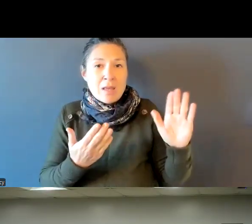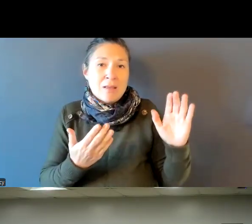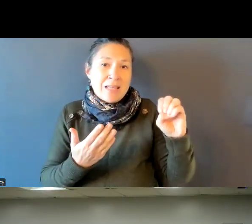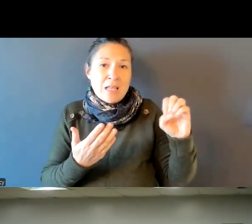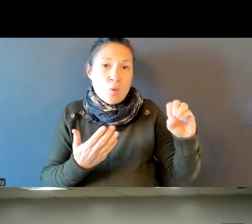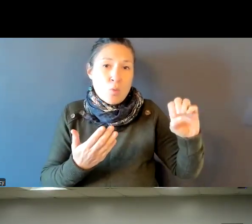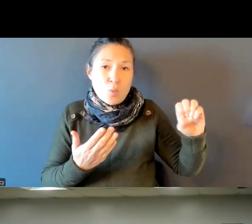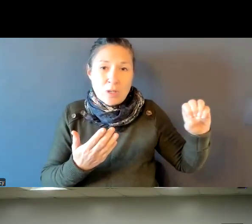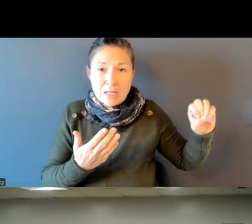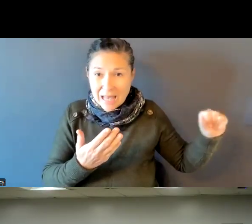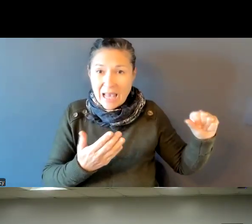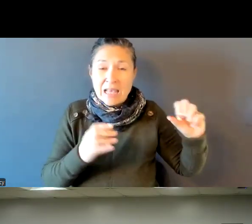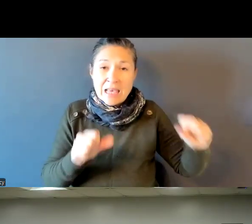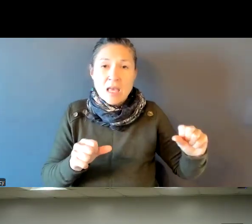agencies.